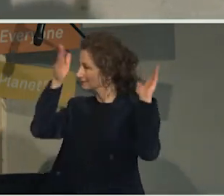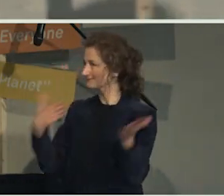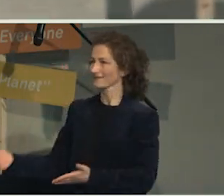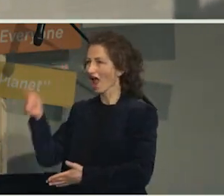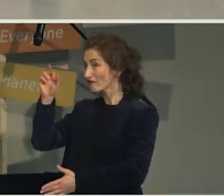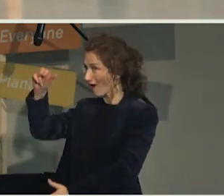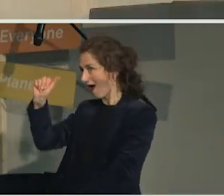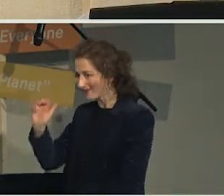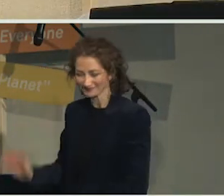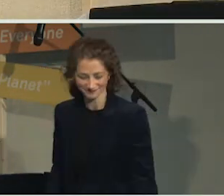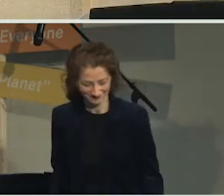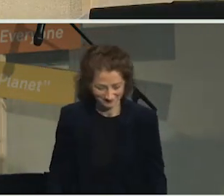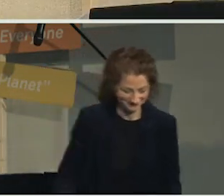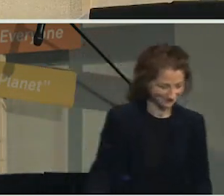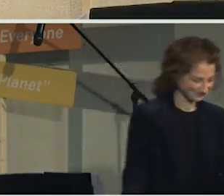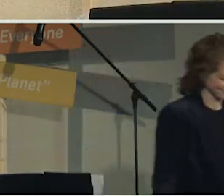Afra.